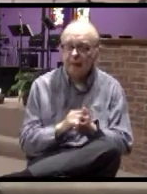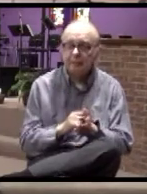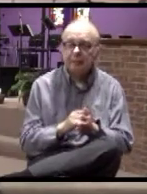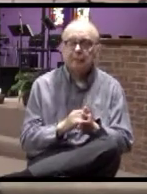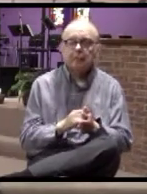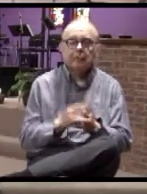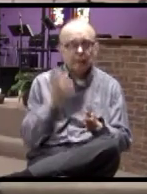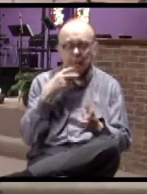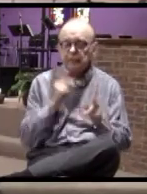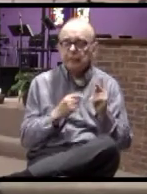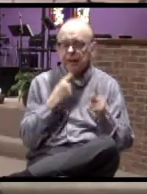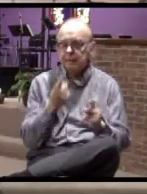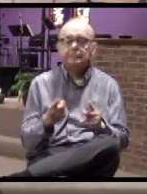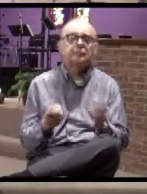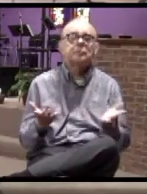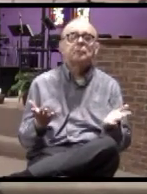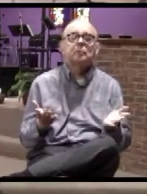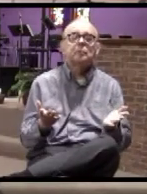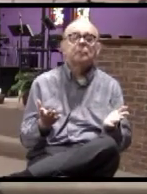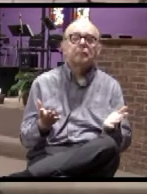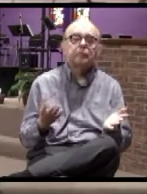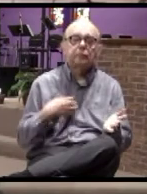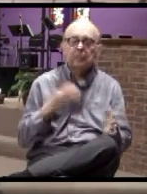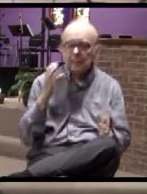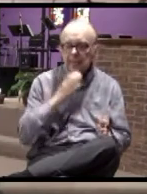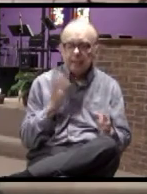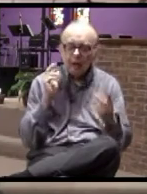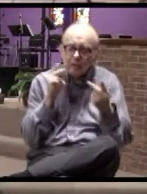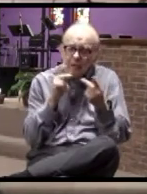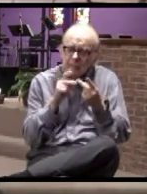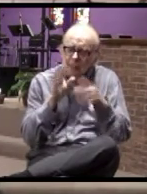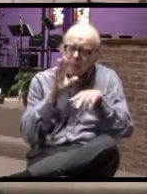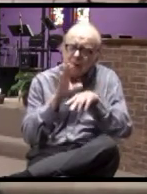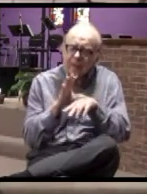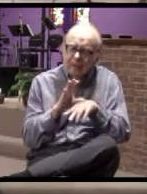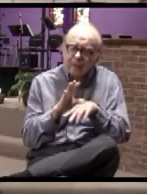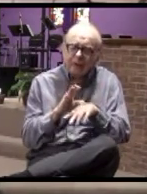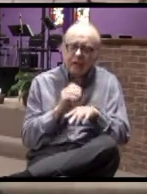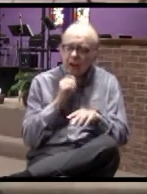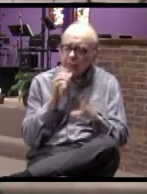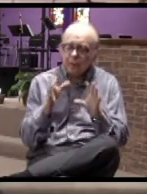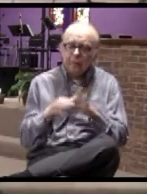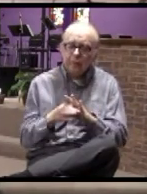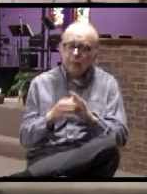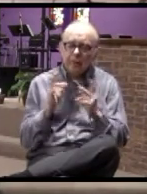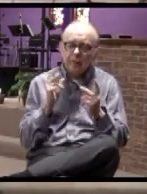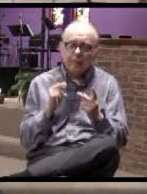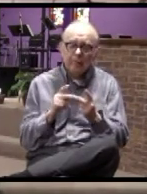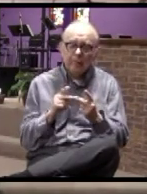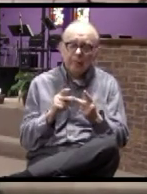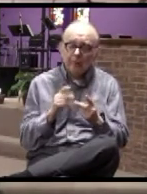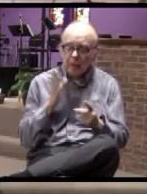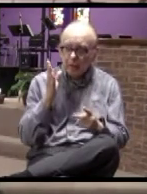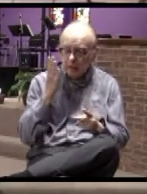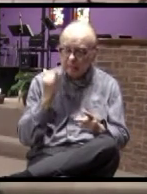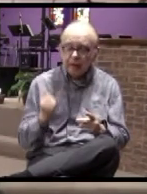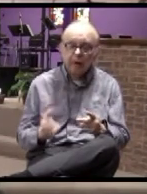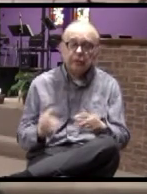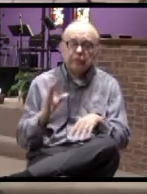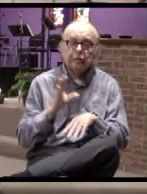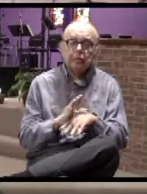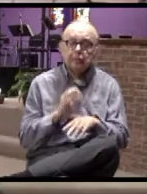And I hear people all the time say, I'm looking for the perfect church, then don't join it because it then becomes imperfect.